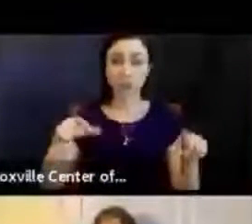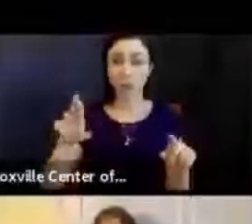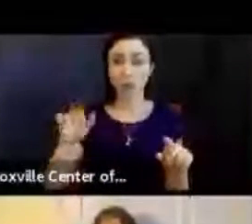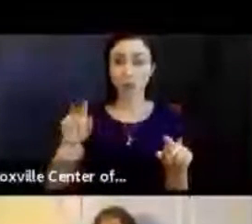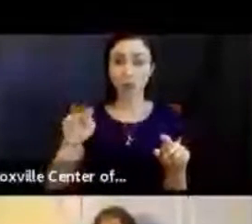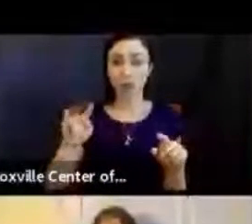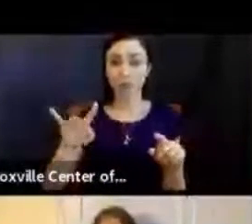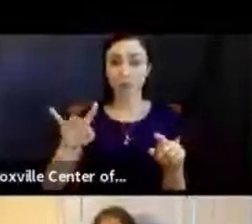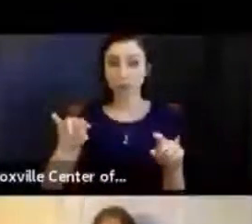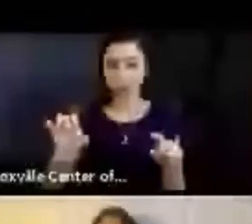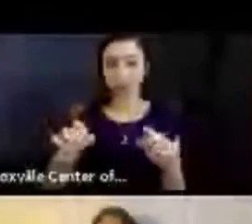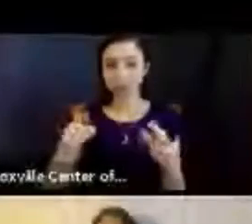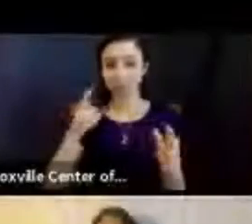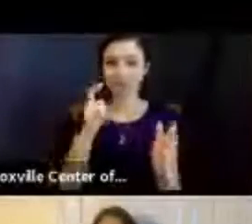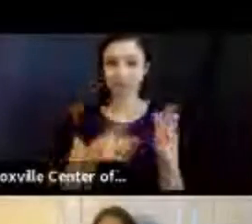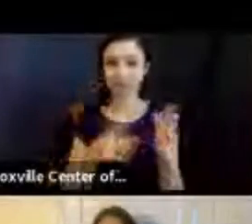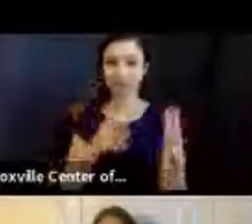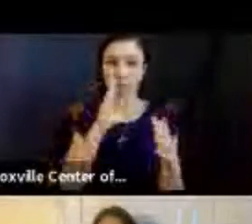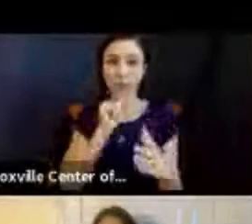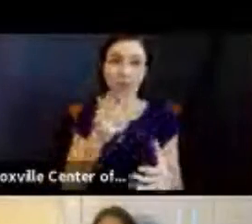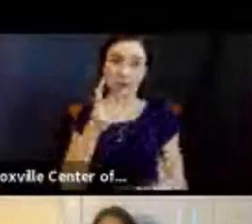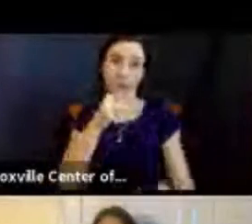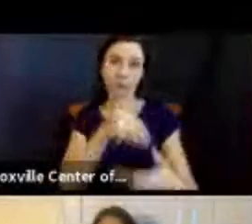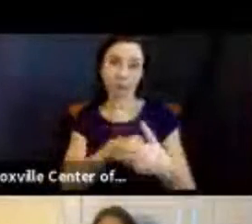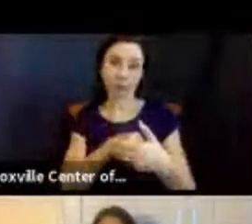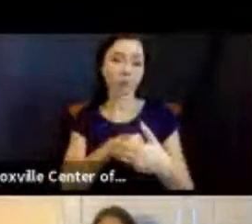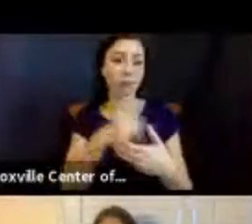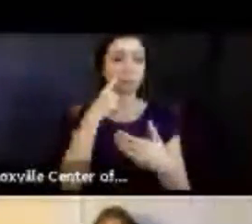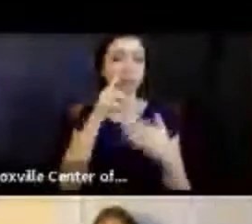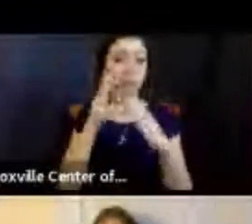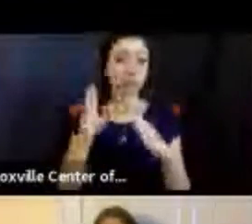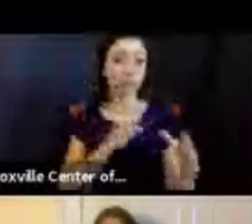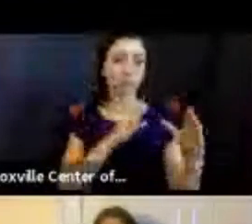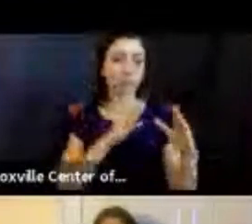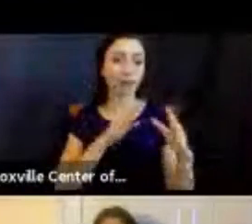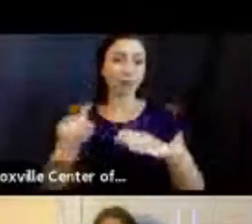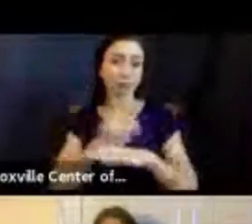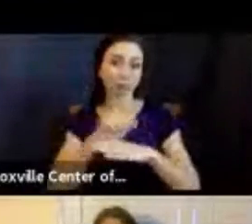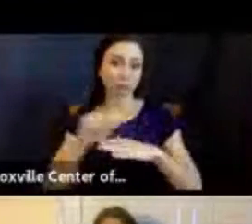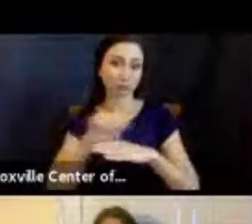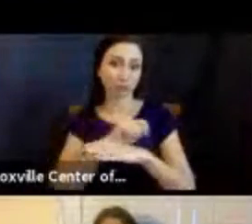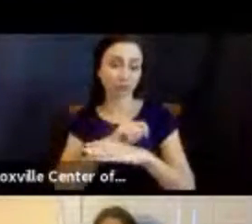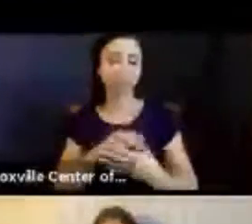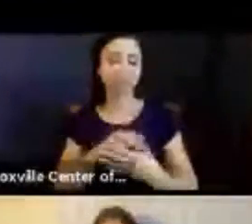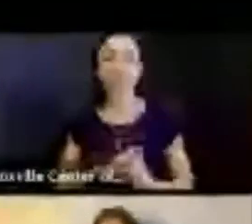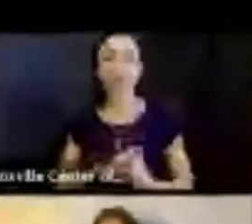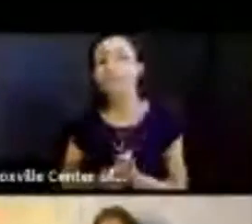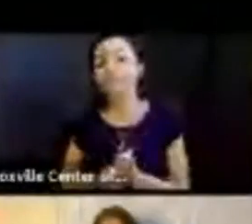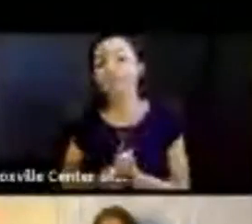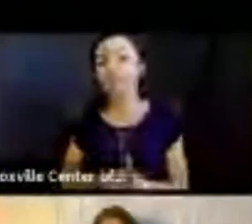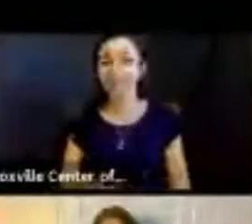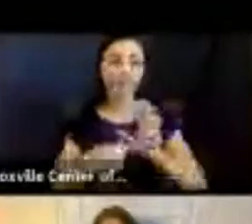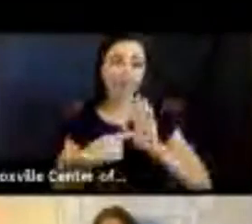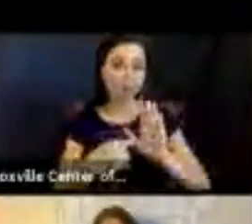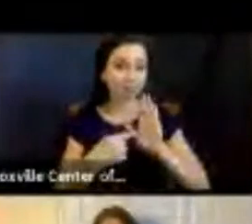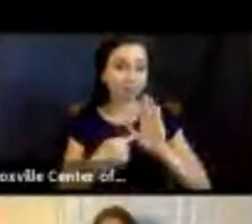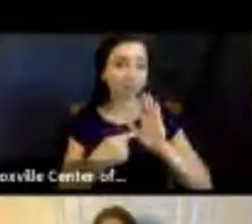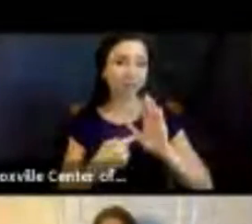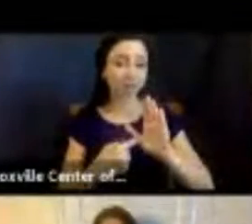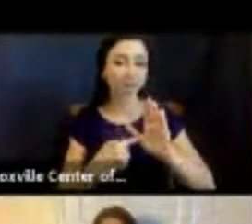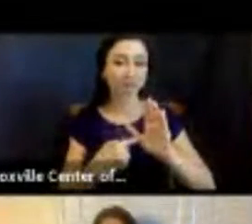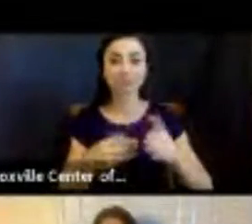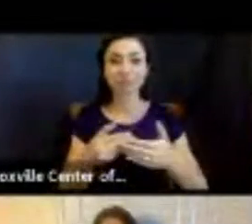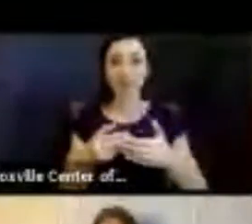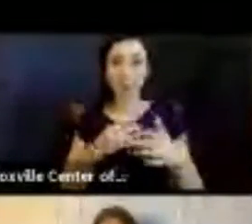identified and will not be participating in the planned exercise. This is an example where if the